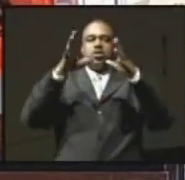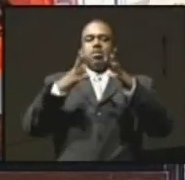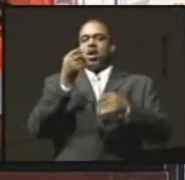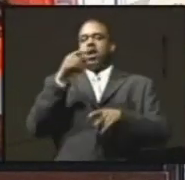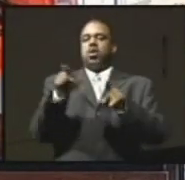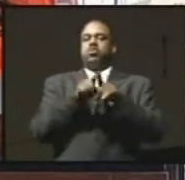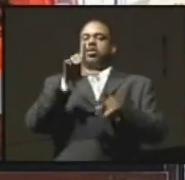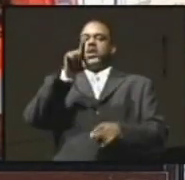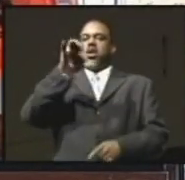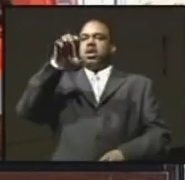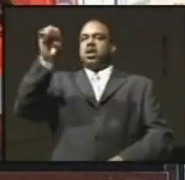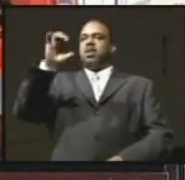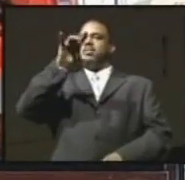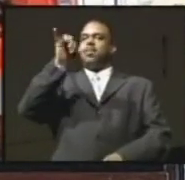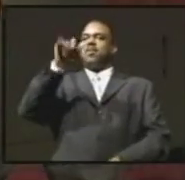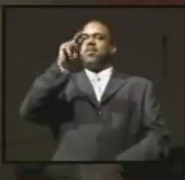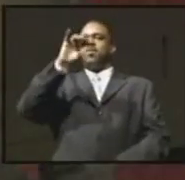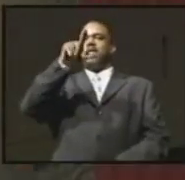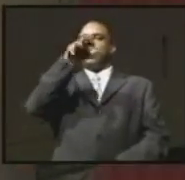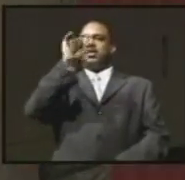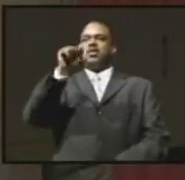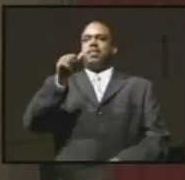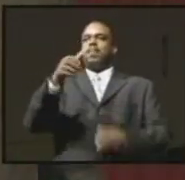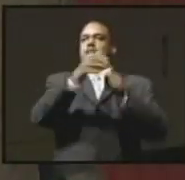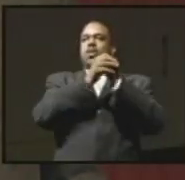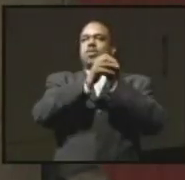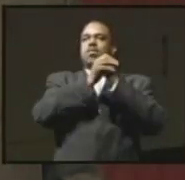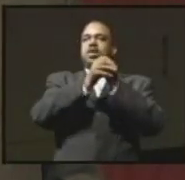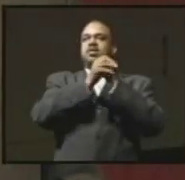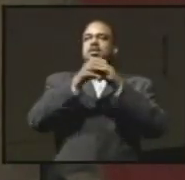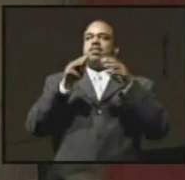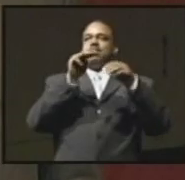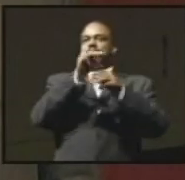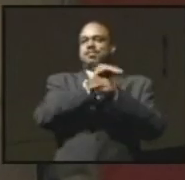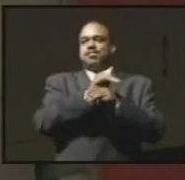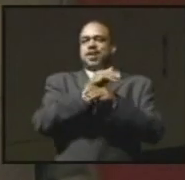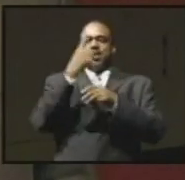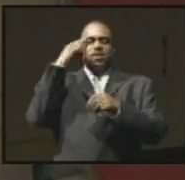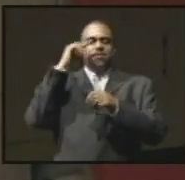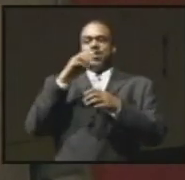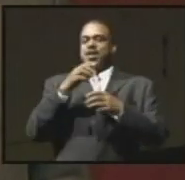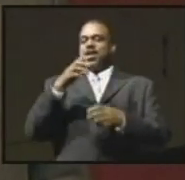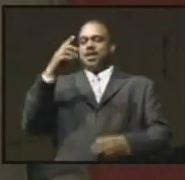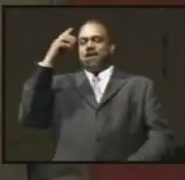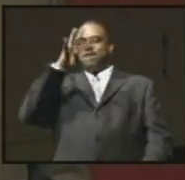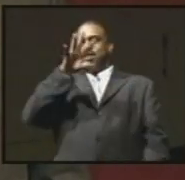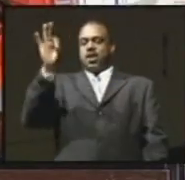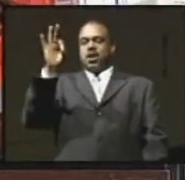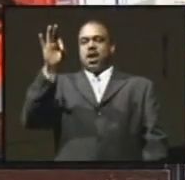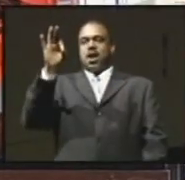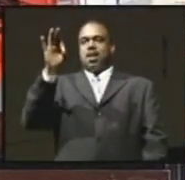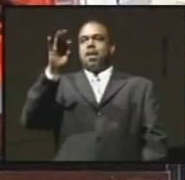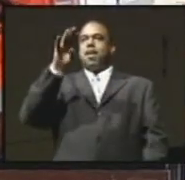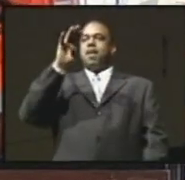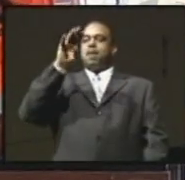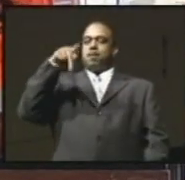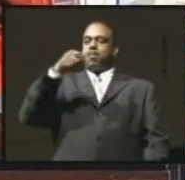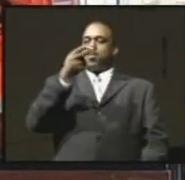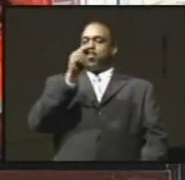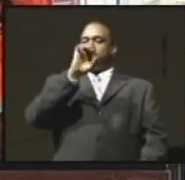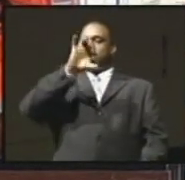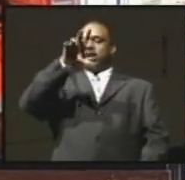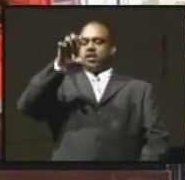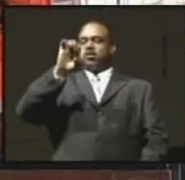Mr. Lee Yancey, Worshipful Master, Geometry number 49, Prince Hall Masons. And